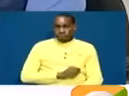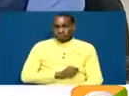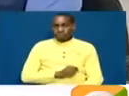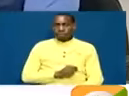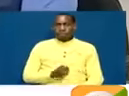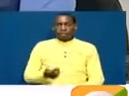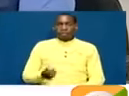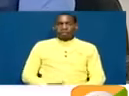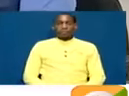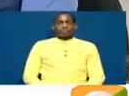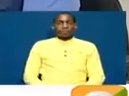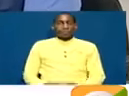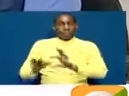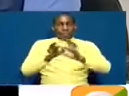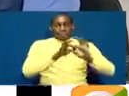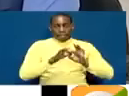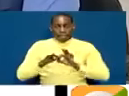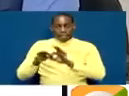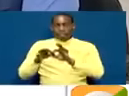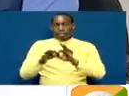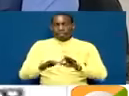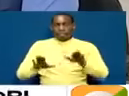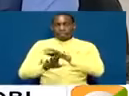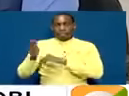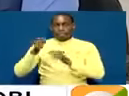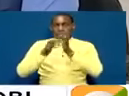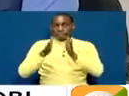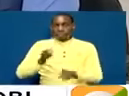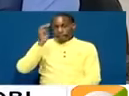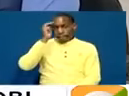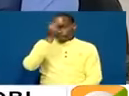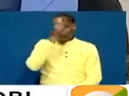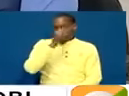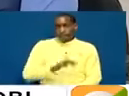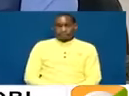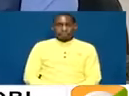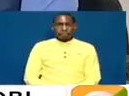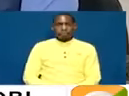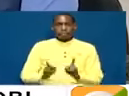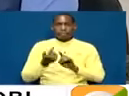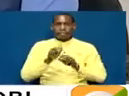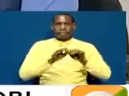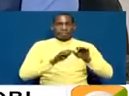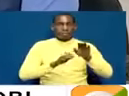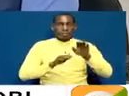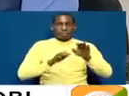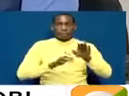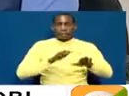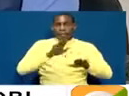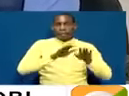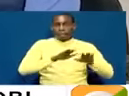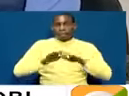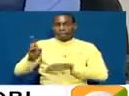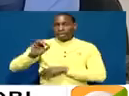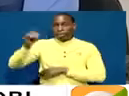We're going to go back to politics, and Azimio la Umoja One Kenya deputy presidential candidate Martha Karua made her maiden campaigns for the coalition in